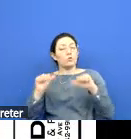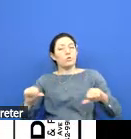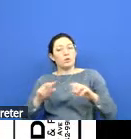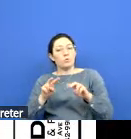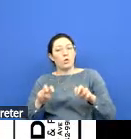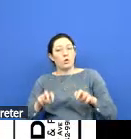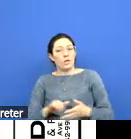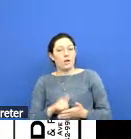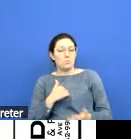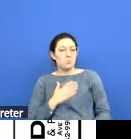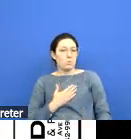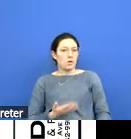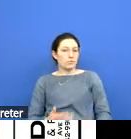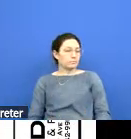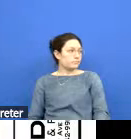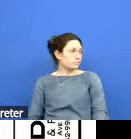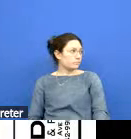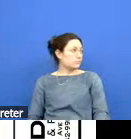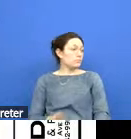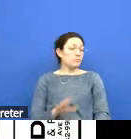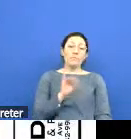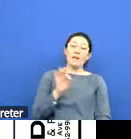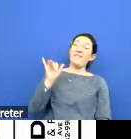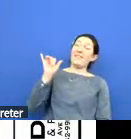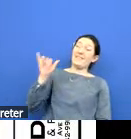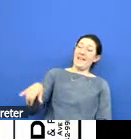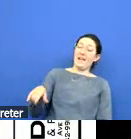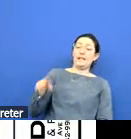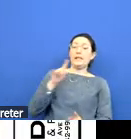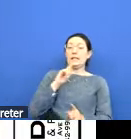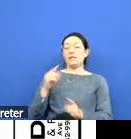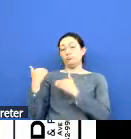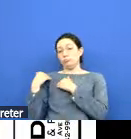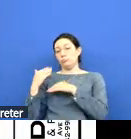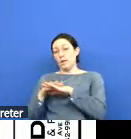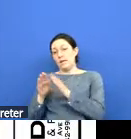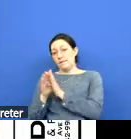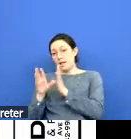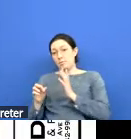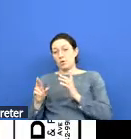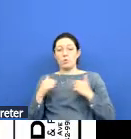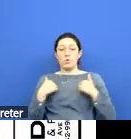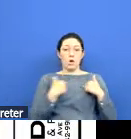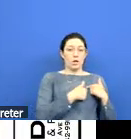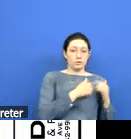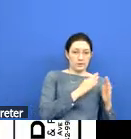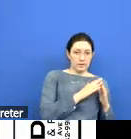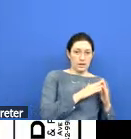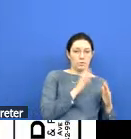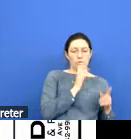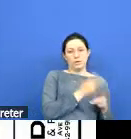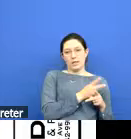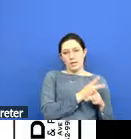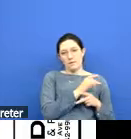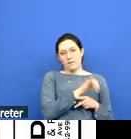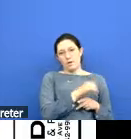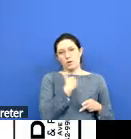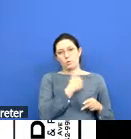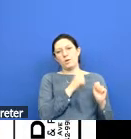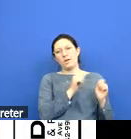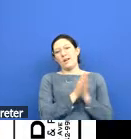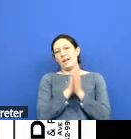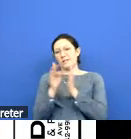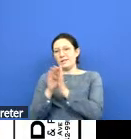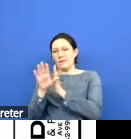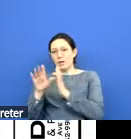at that. And again, as to whether that is put as a burden on the developer or whether that's the town, and we just ask the developer to